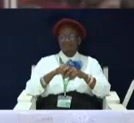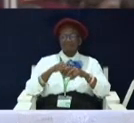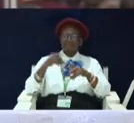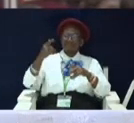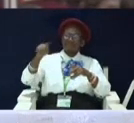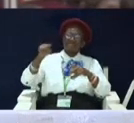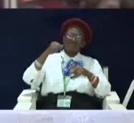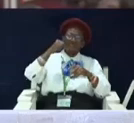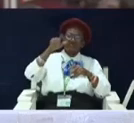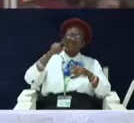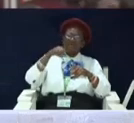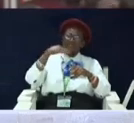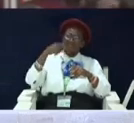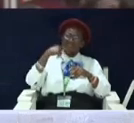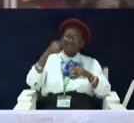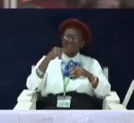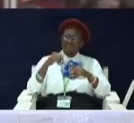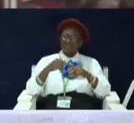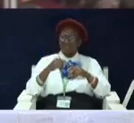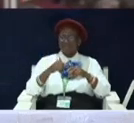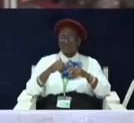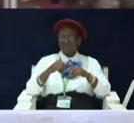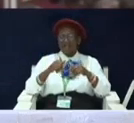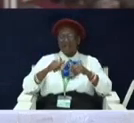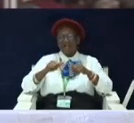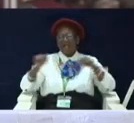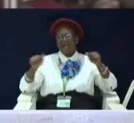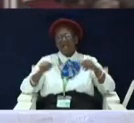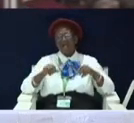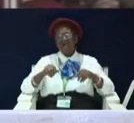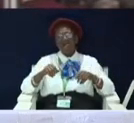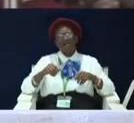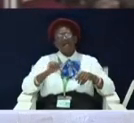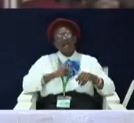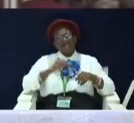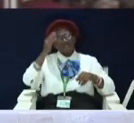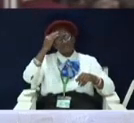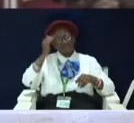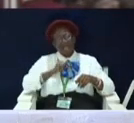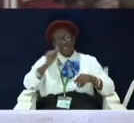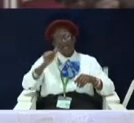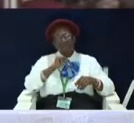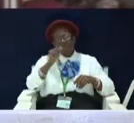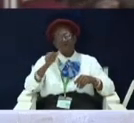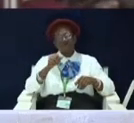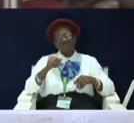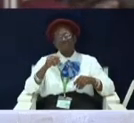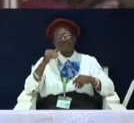I know I'm not of the household of Israel.